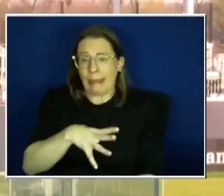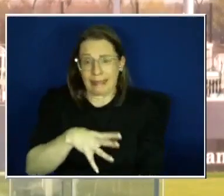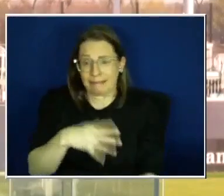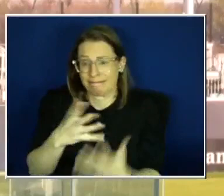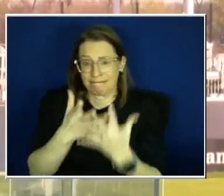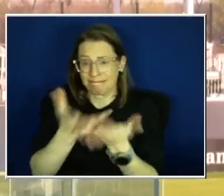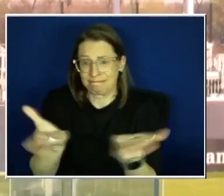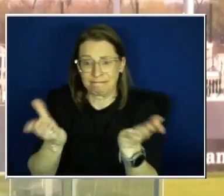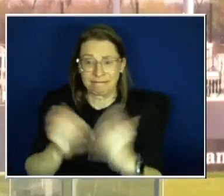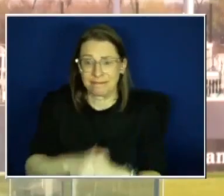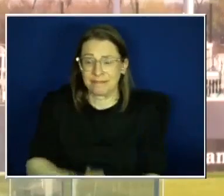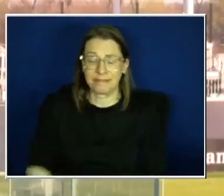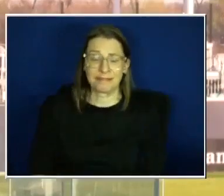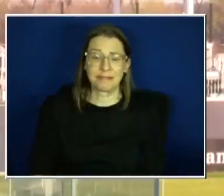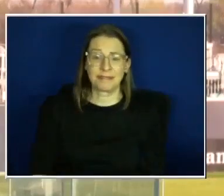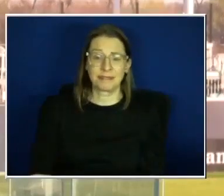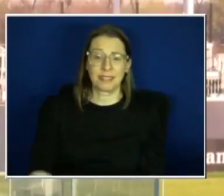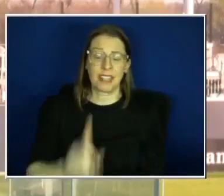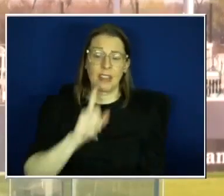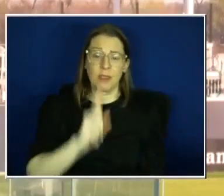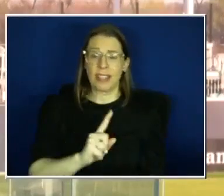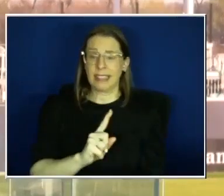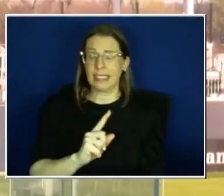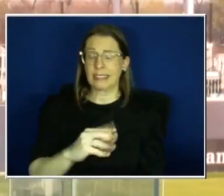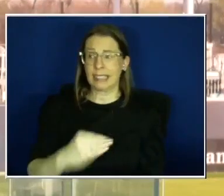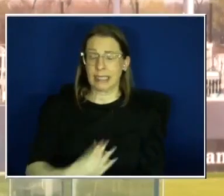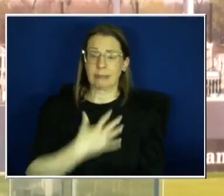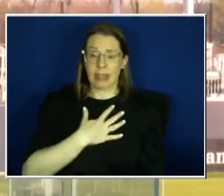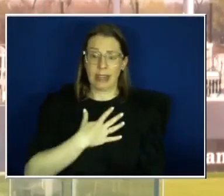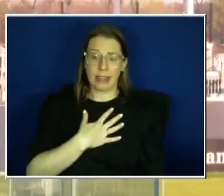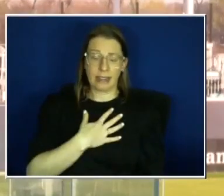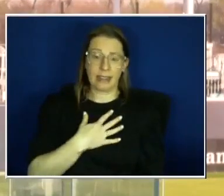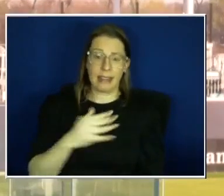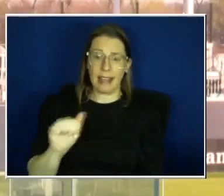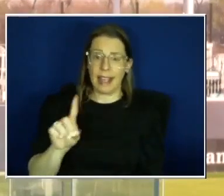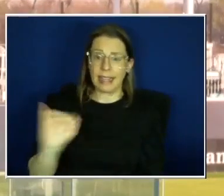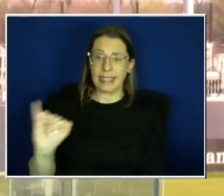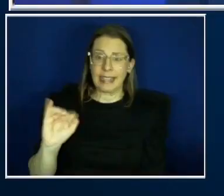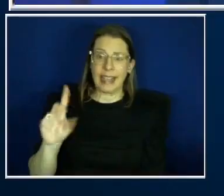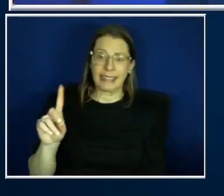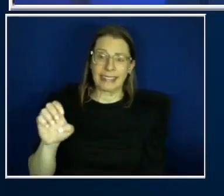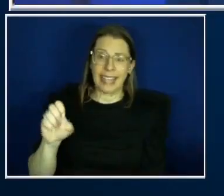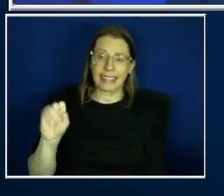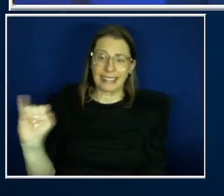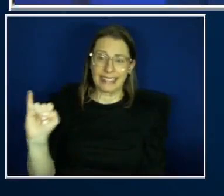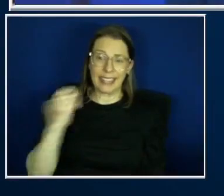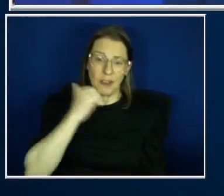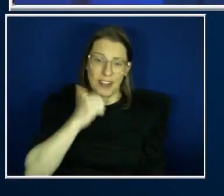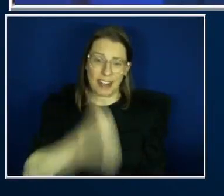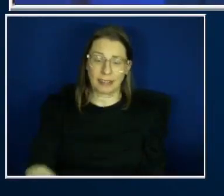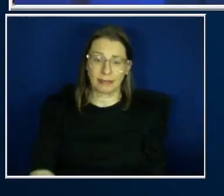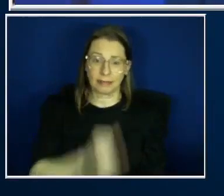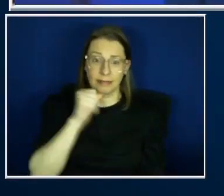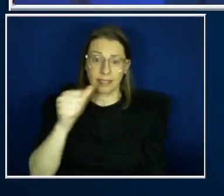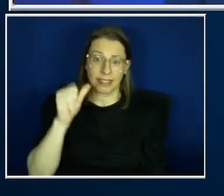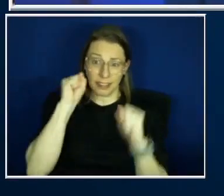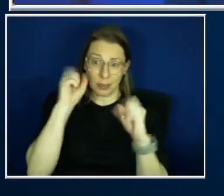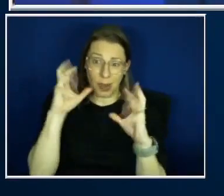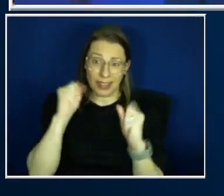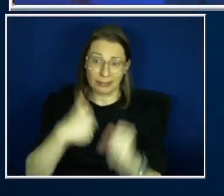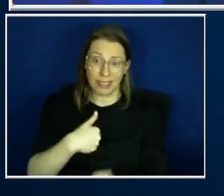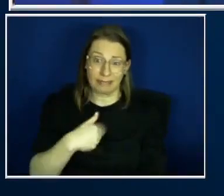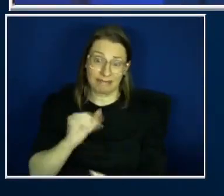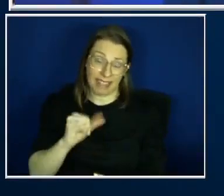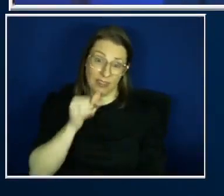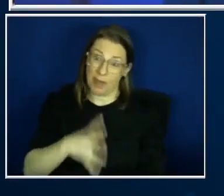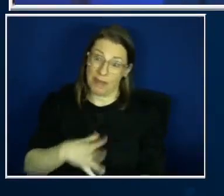and am inspired by AD and Desi every single day. Well, yeah, it doesn't surprise me at all. That's just kind of what women do.